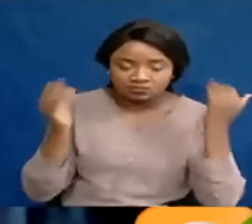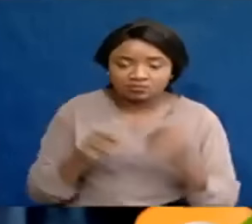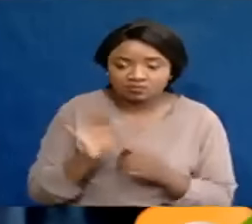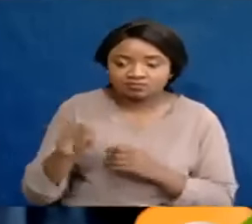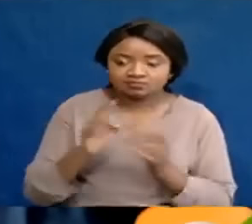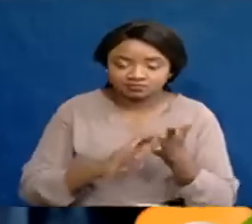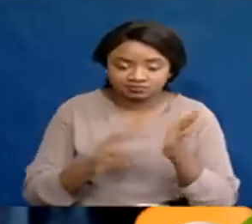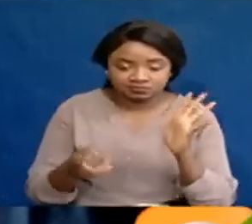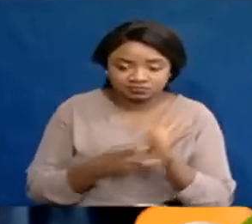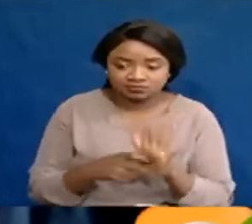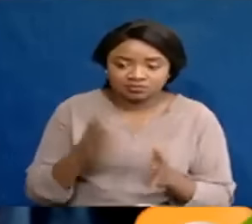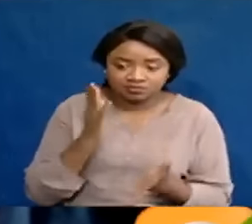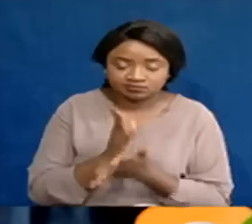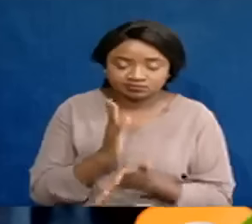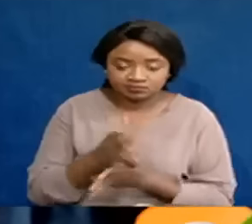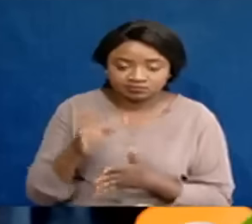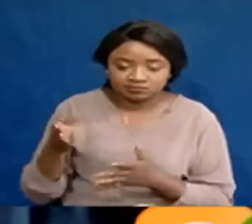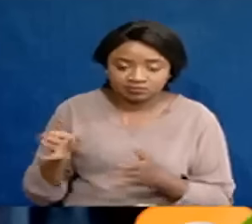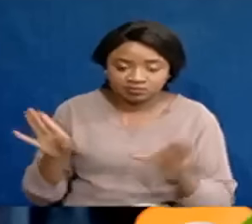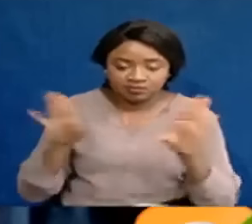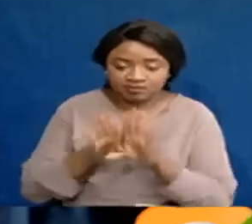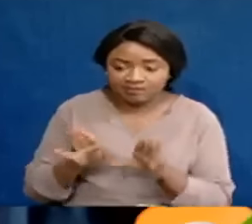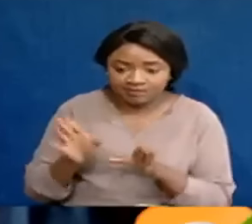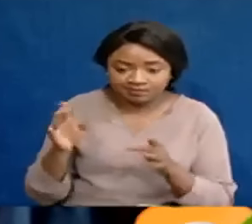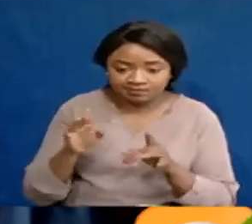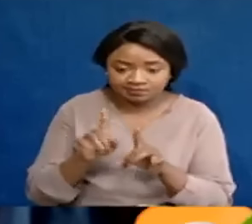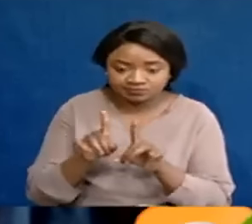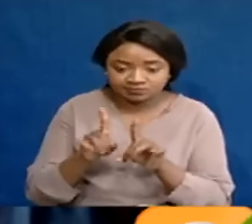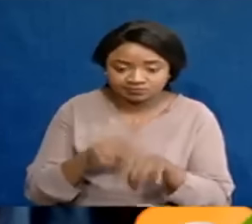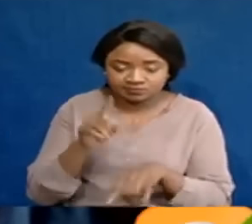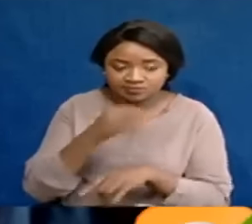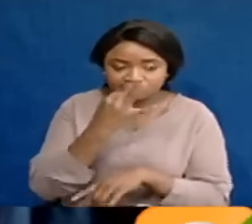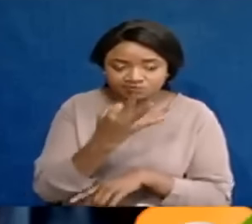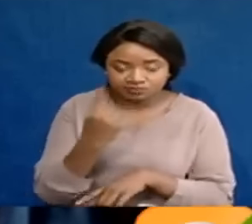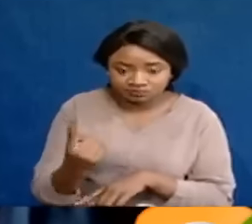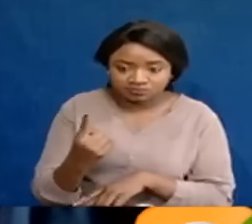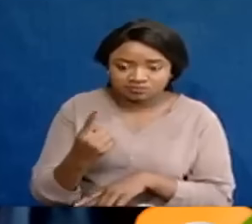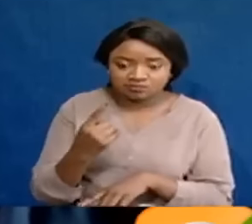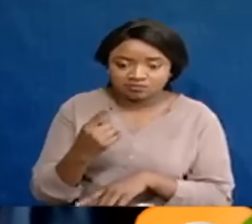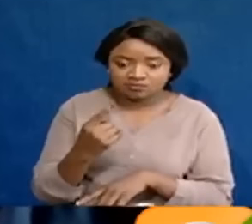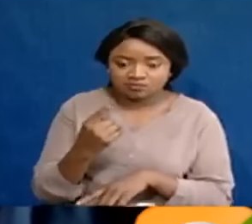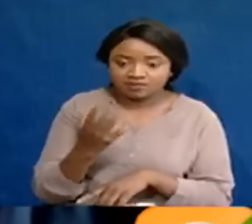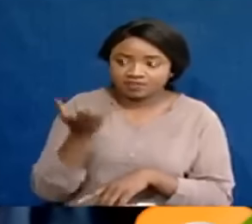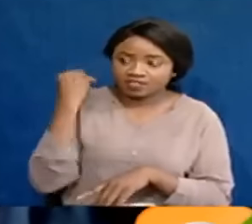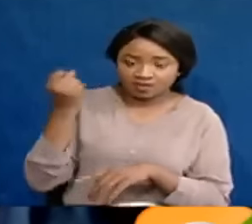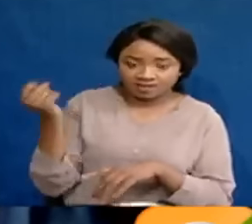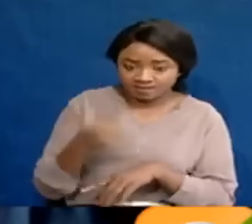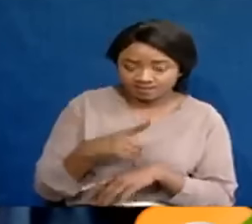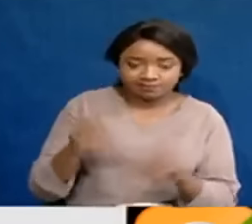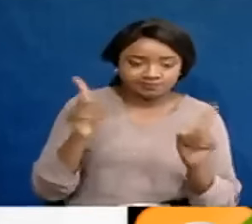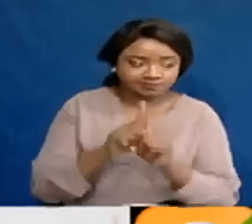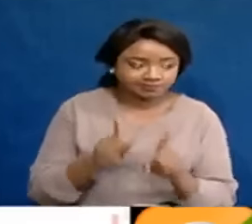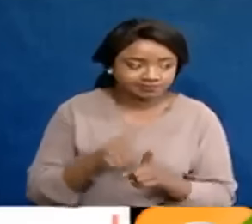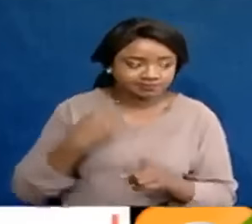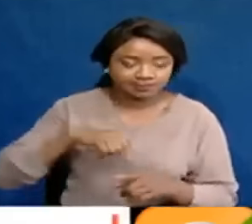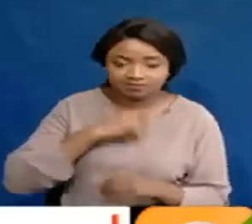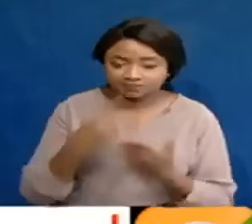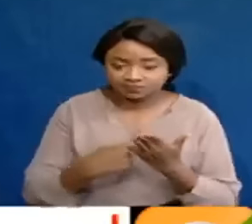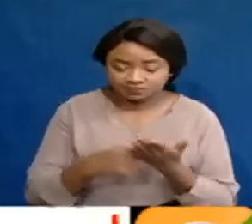also deemed to have come to an end by that 31st of last month. As we speak right now,